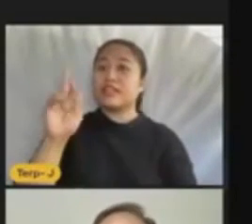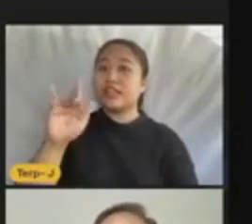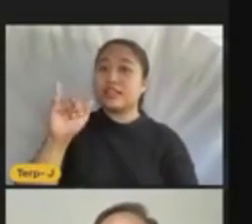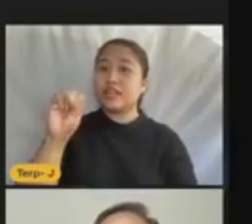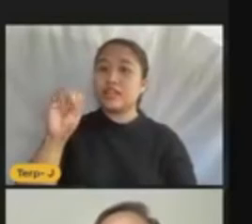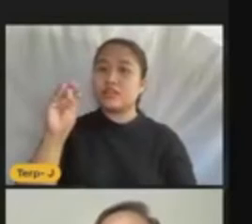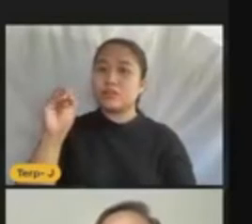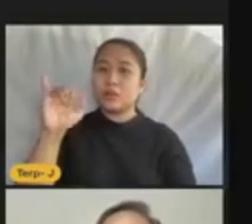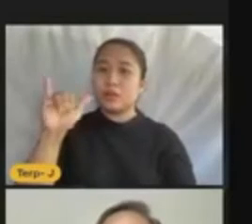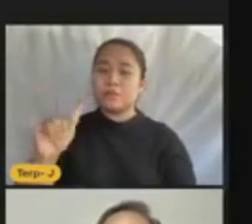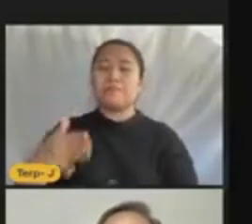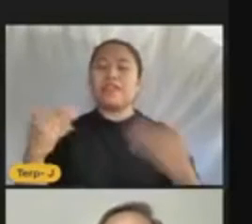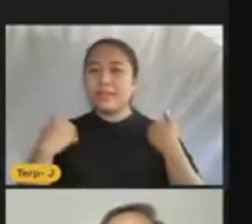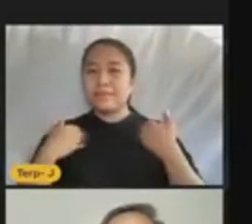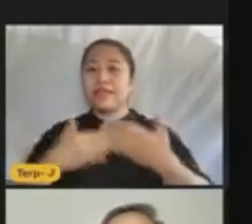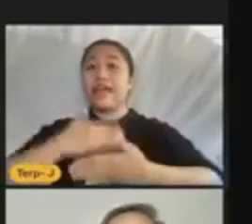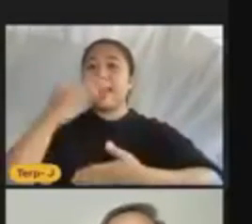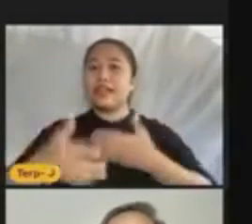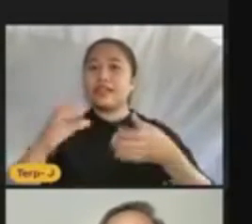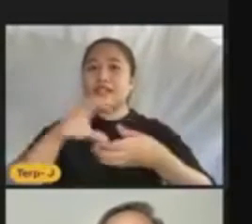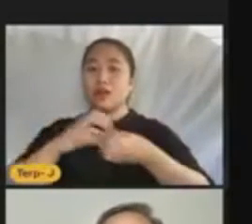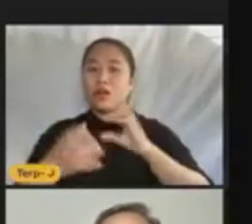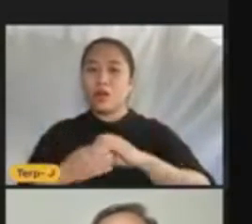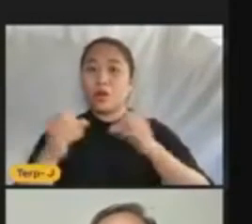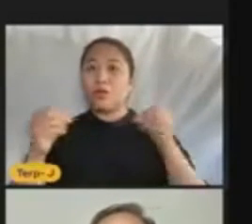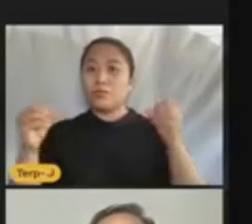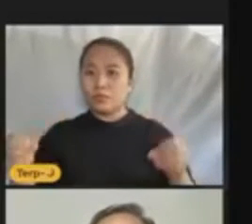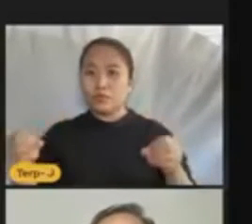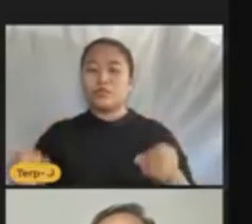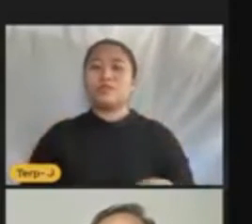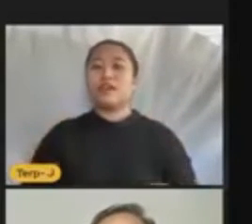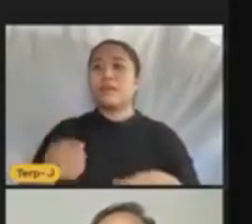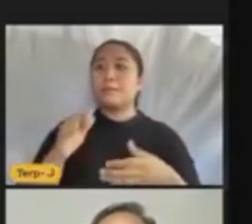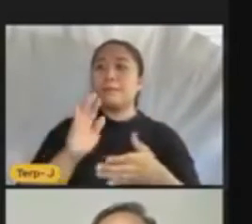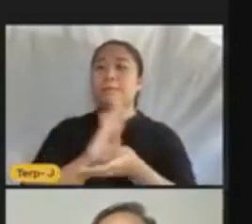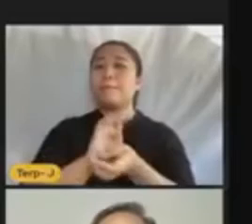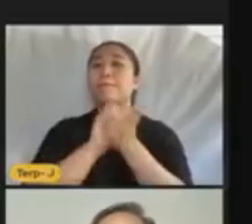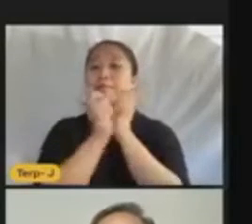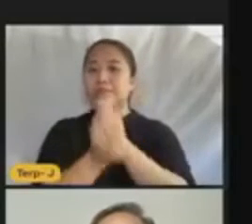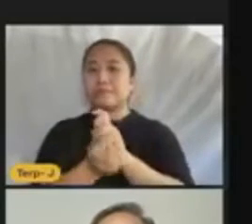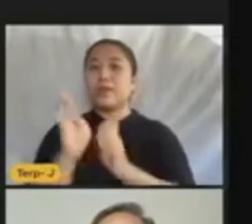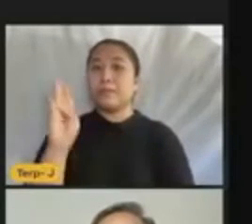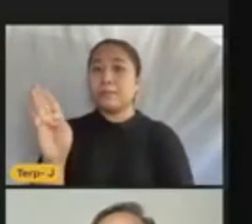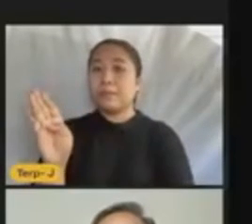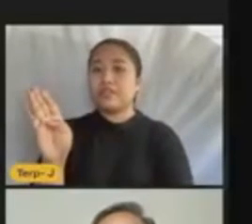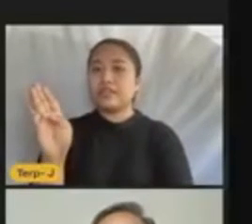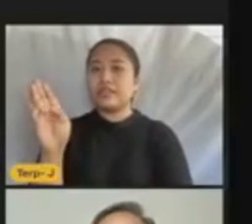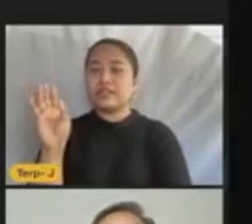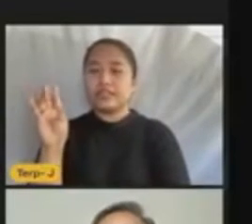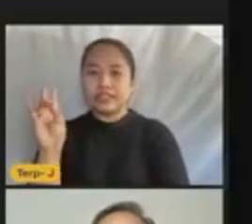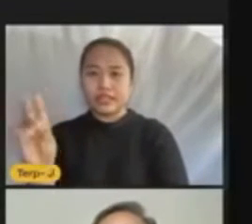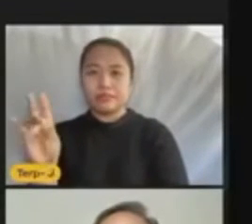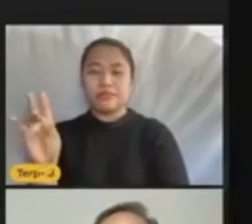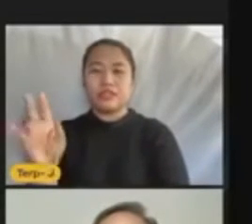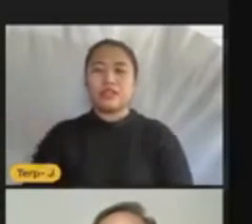the 46 chromosomes that we have becomes 47. And saying that it's a genetic accident means there